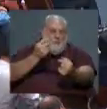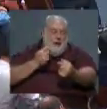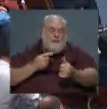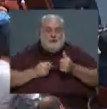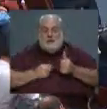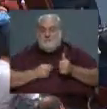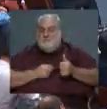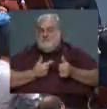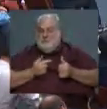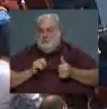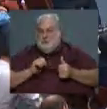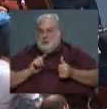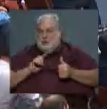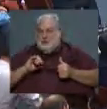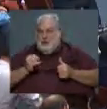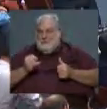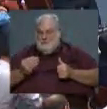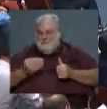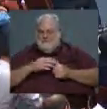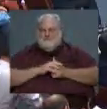okay, good job. Thank you. Thanks.